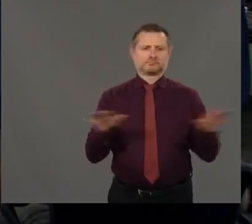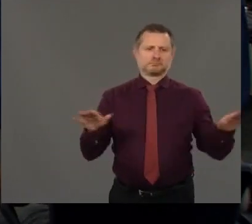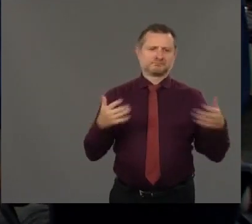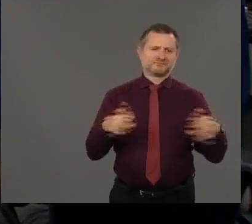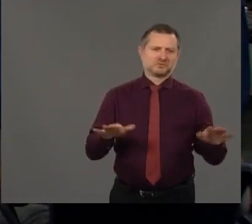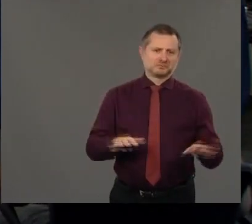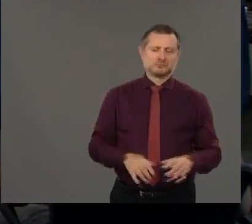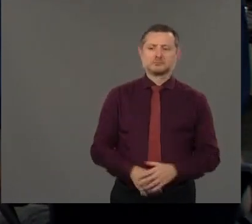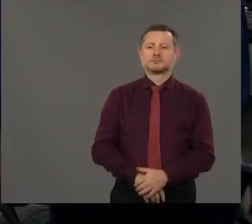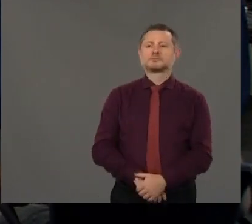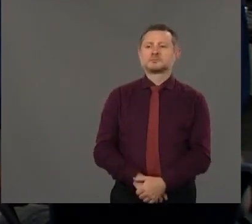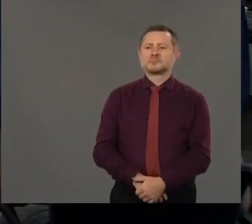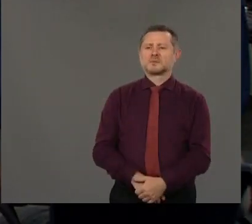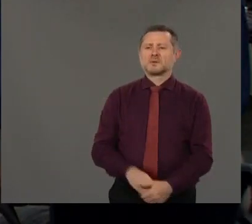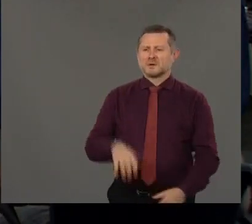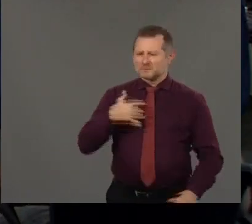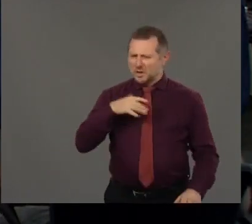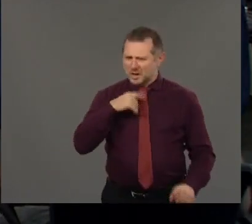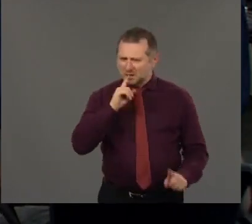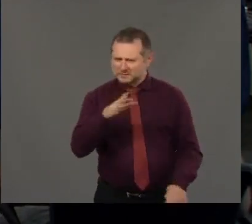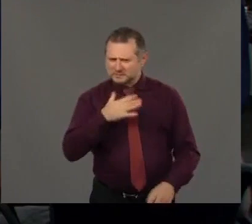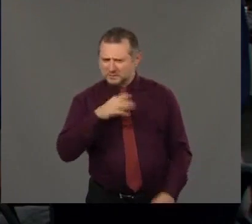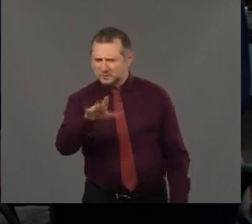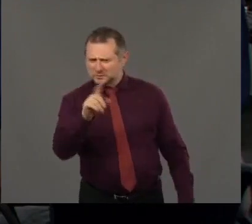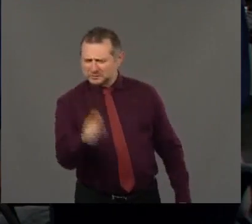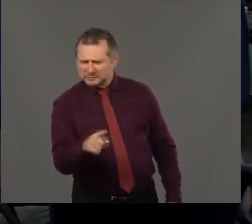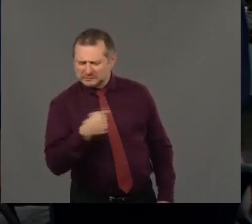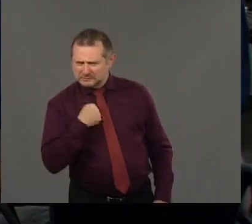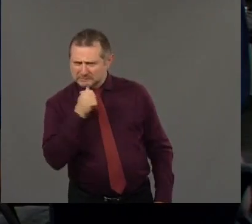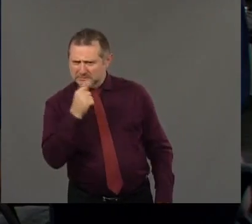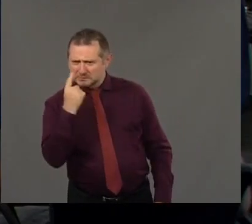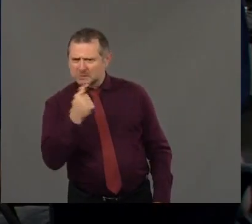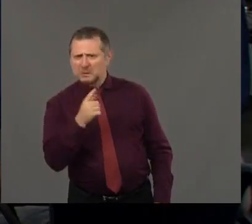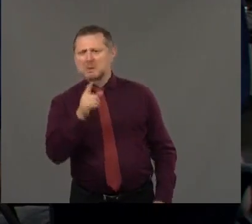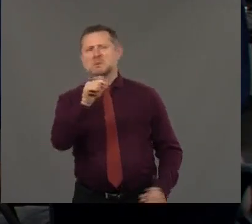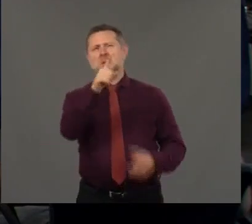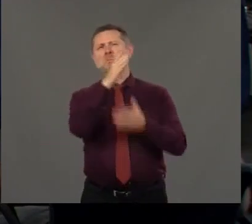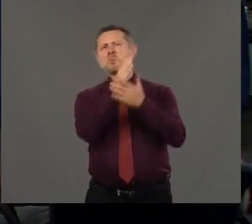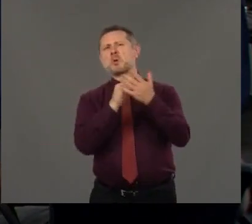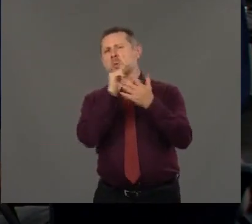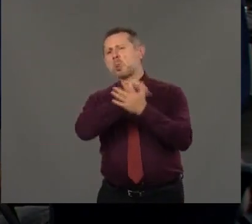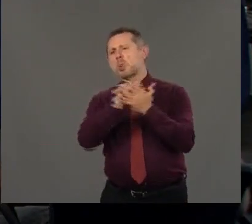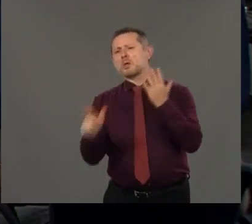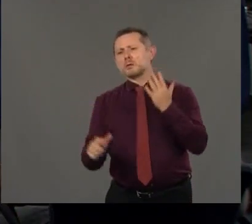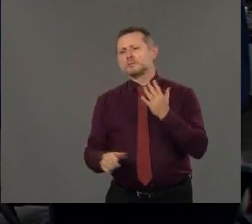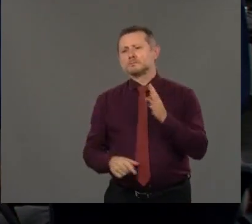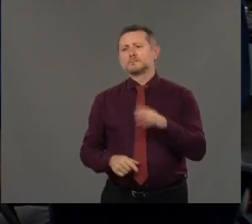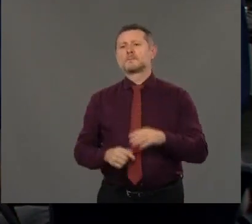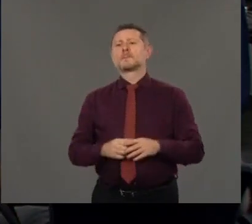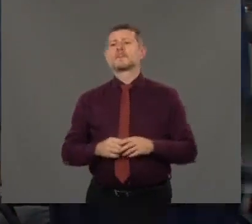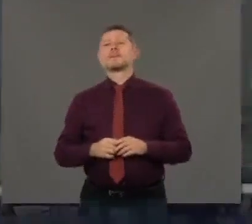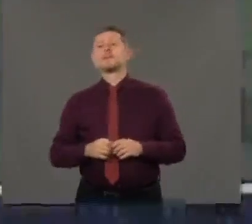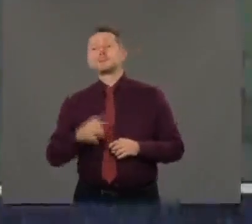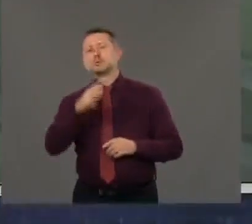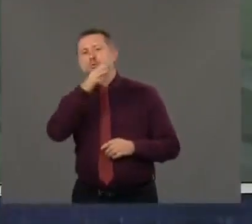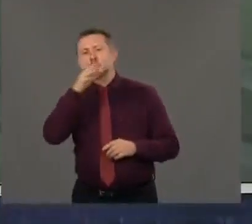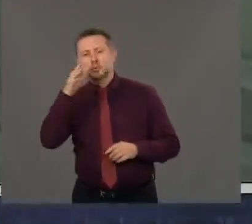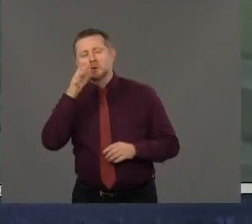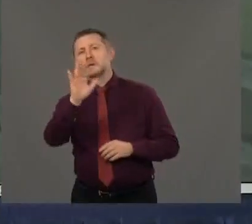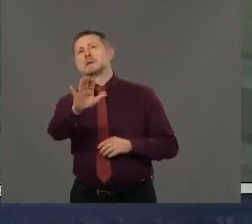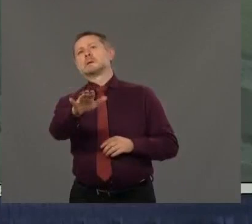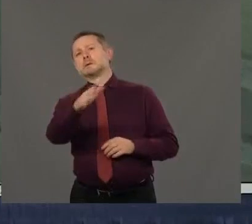I'm sorry, did I answer your question? Partially. Suburban rural tends more to come, you see that more